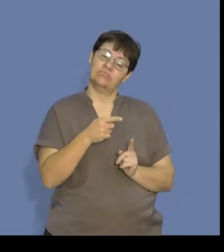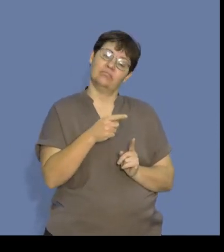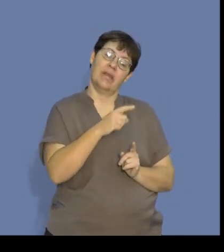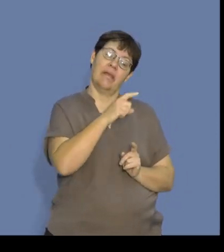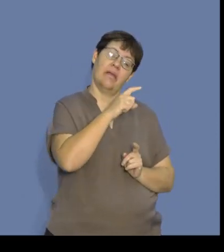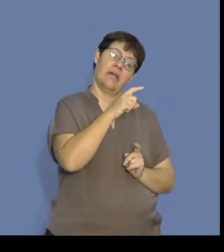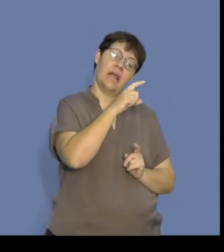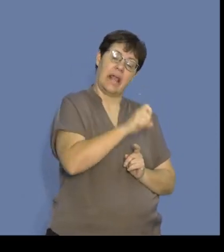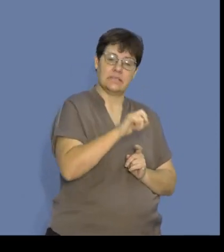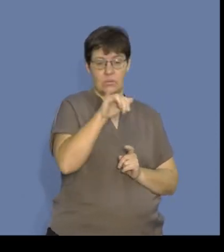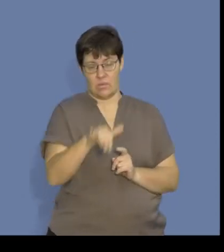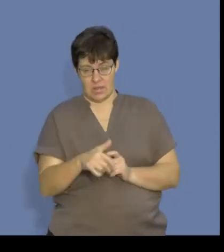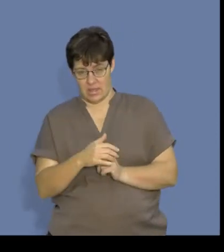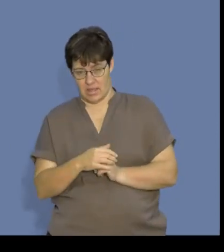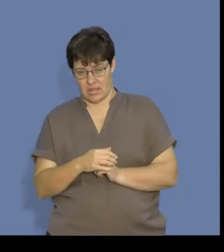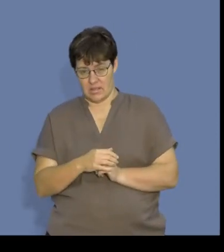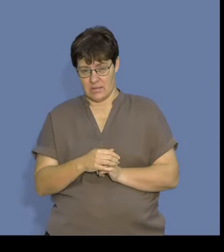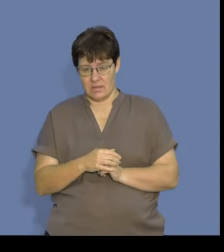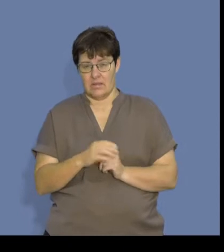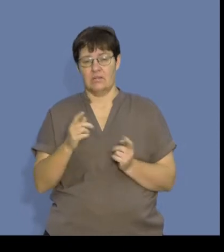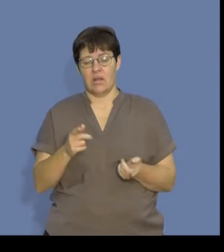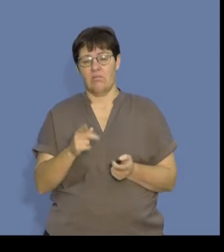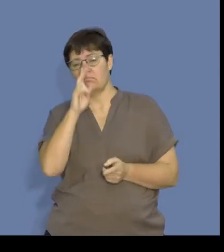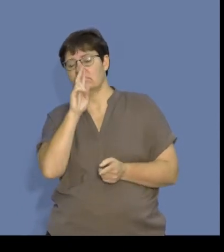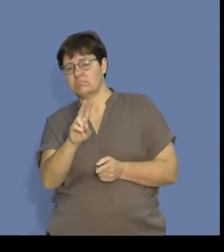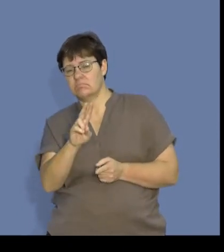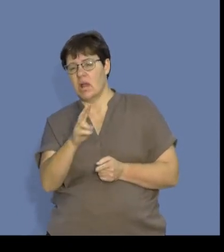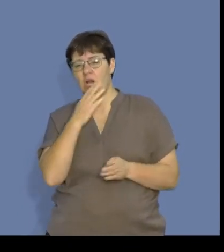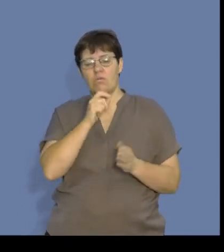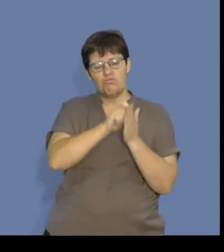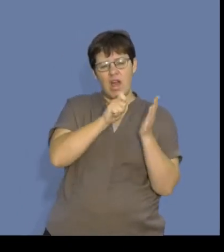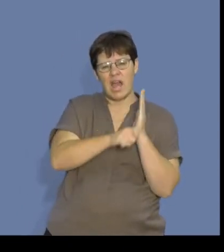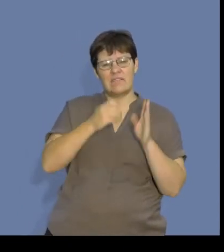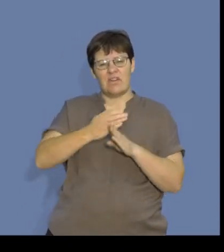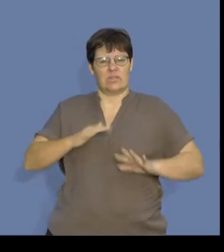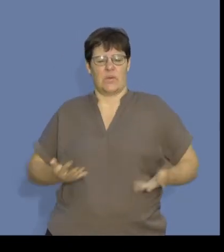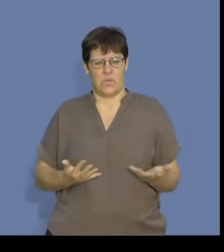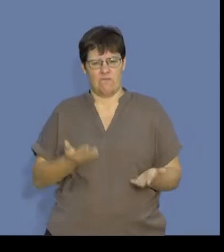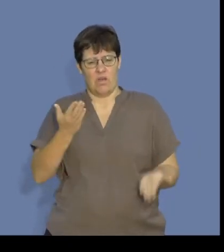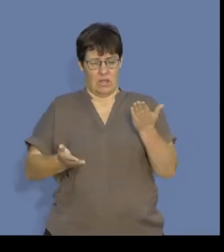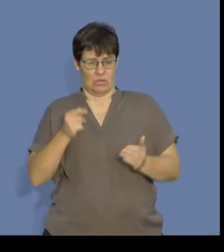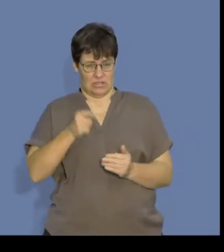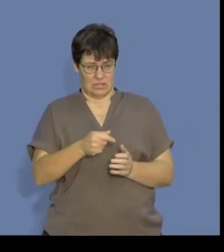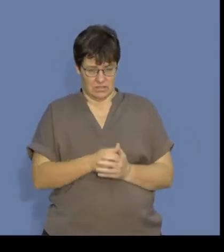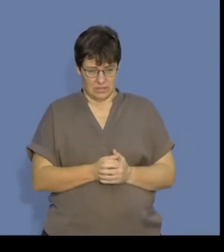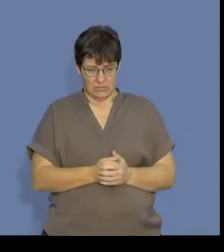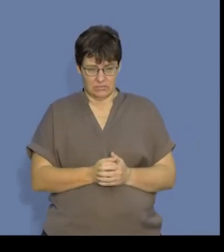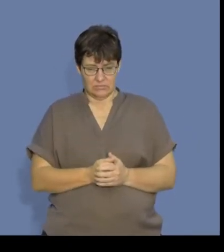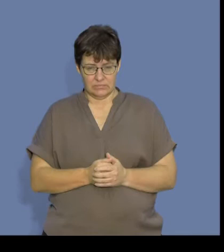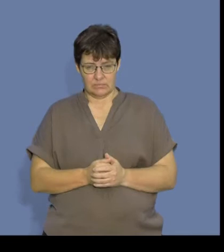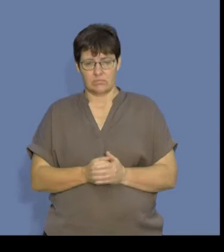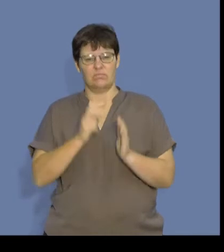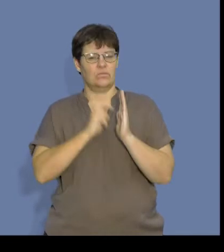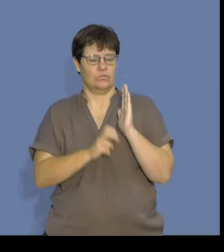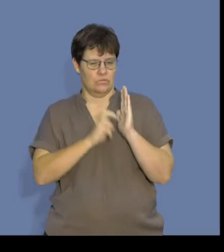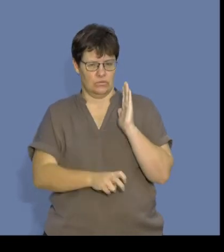We're also going to look at the notation of how do we write down a function in terms of its equation, rather the rule, which